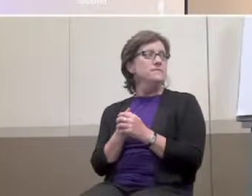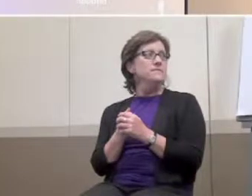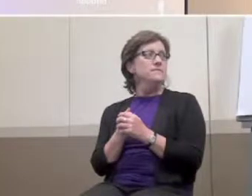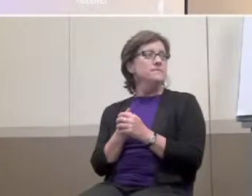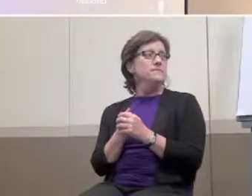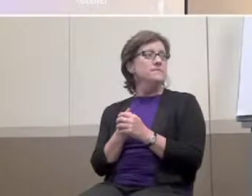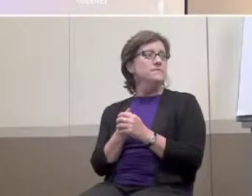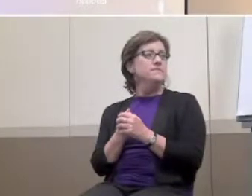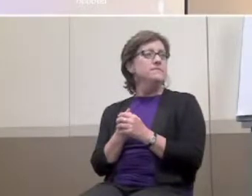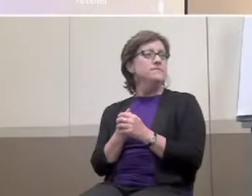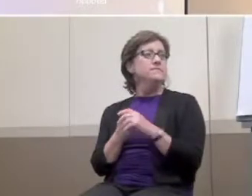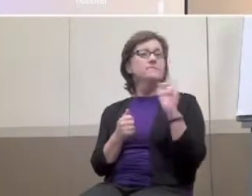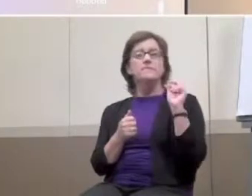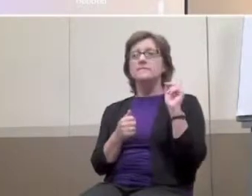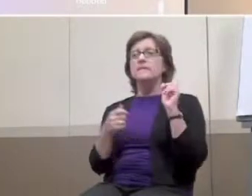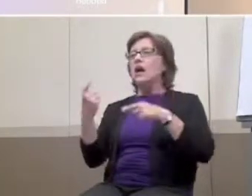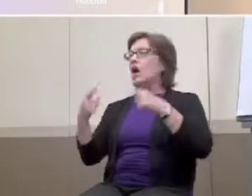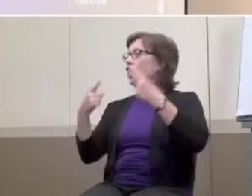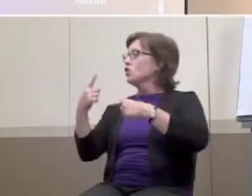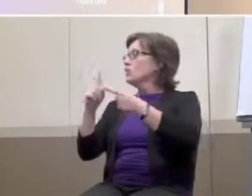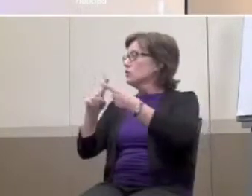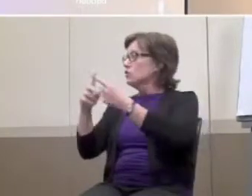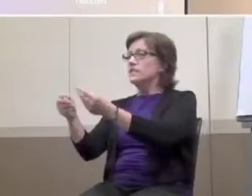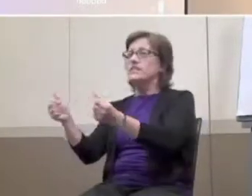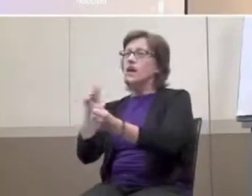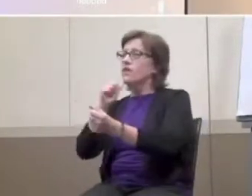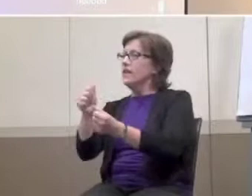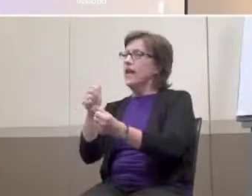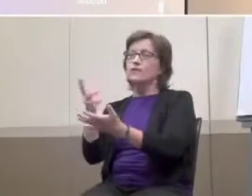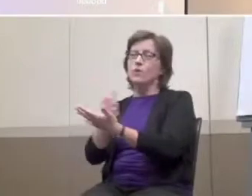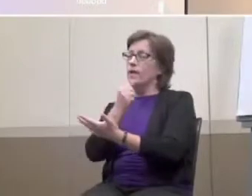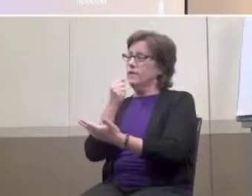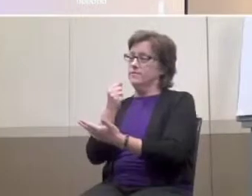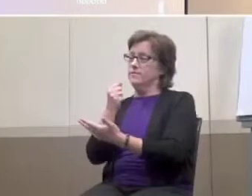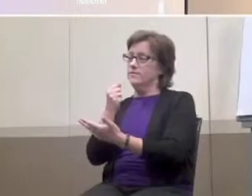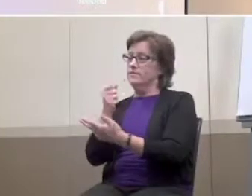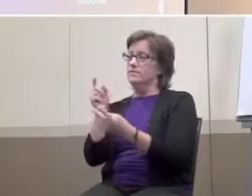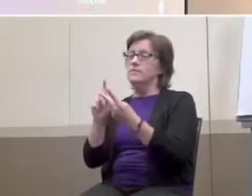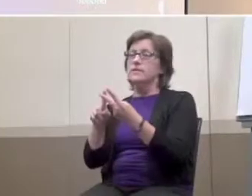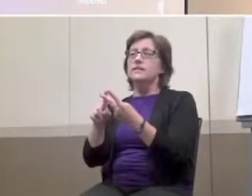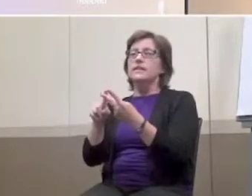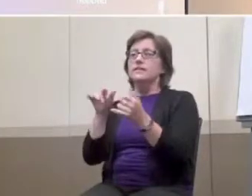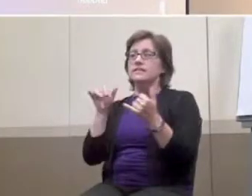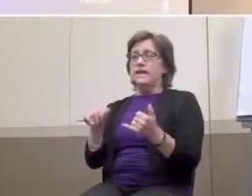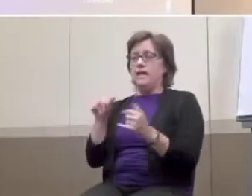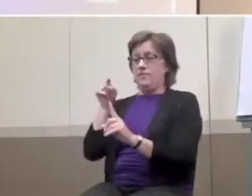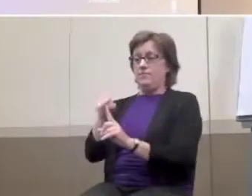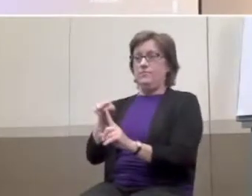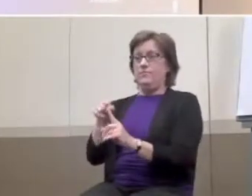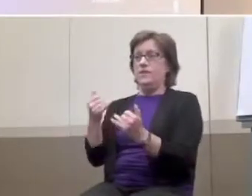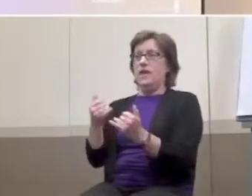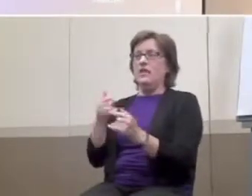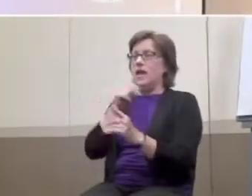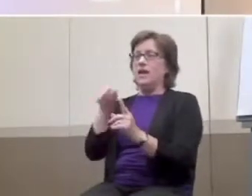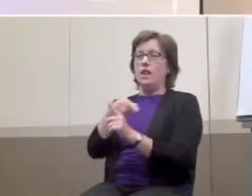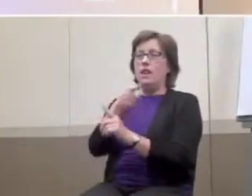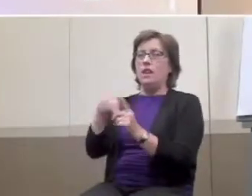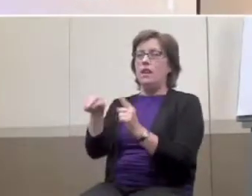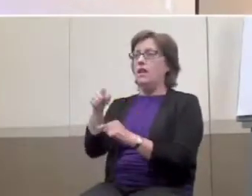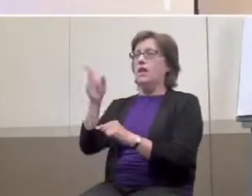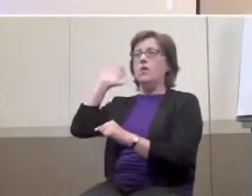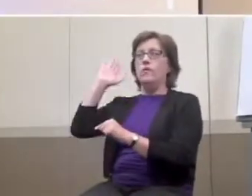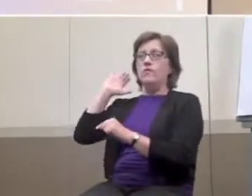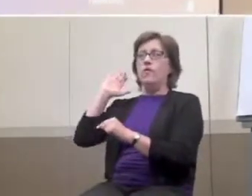Okay, so we talked about arguing to resolve, not to win the argument, staying in the here and now, not going to old